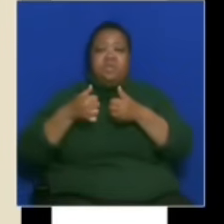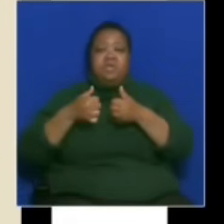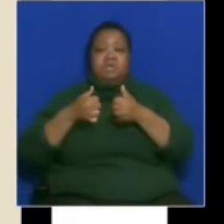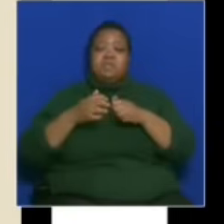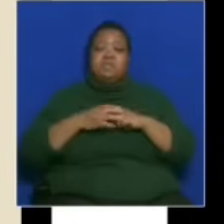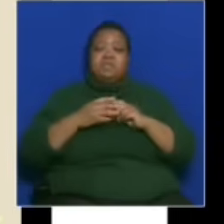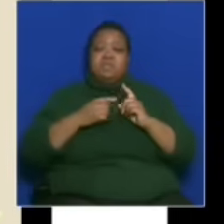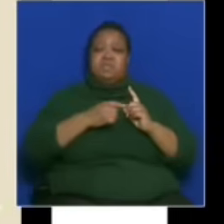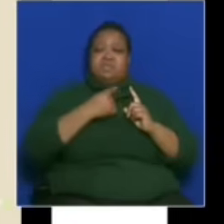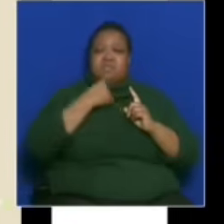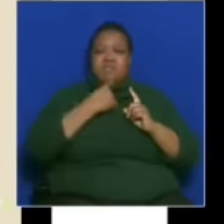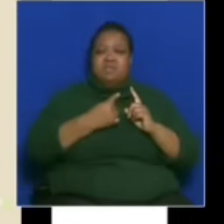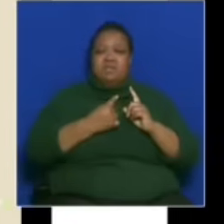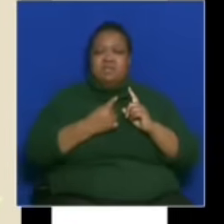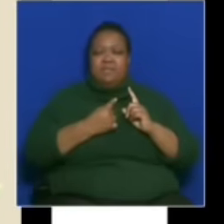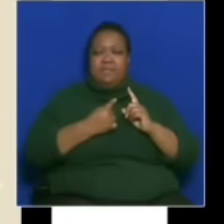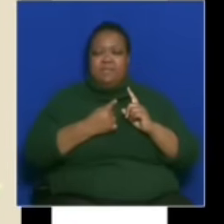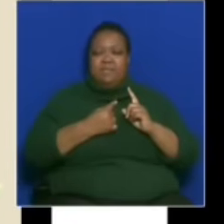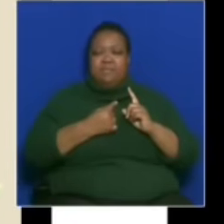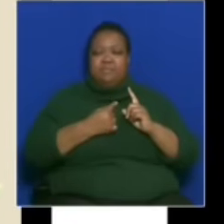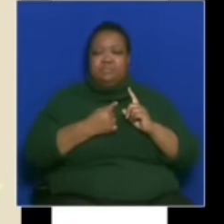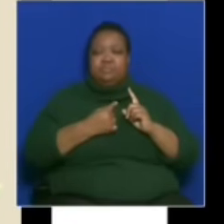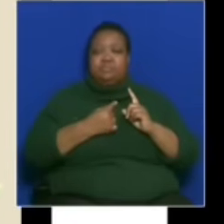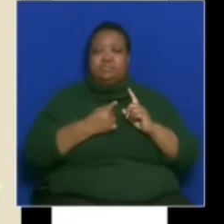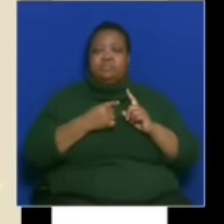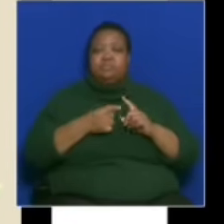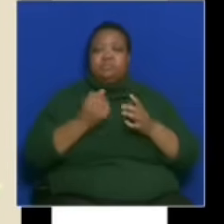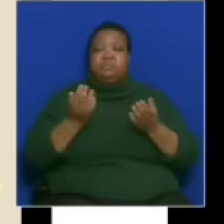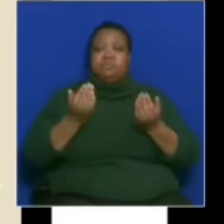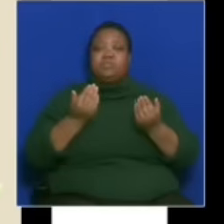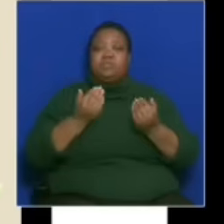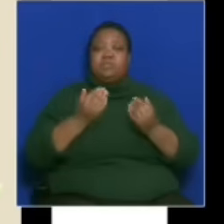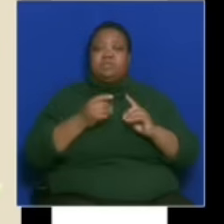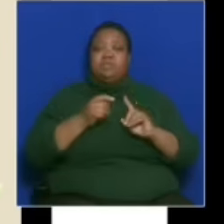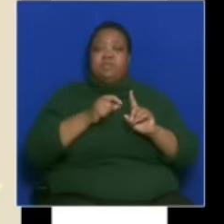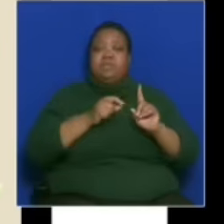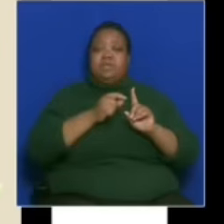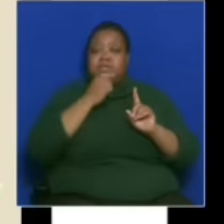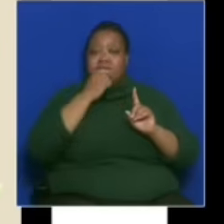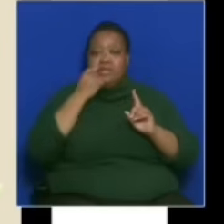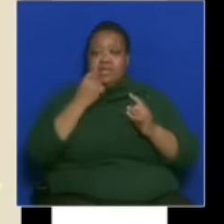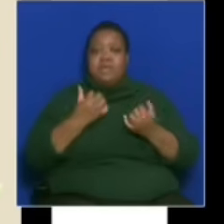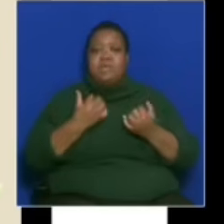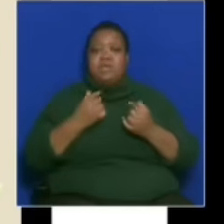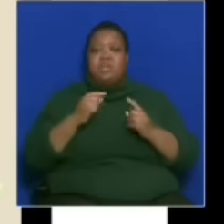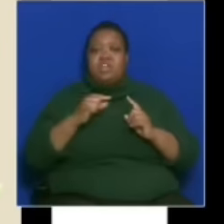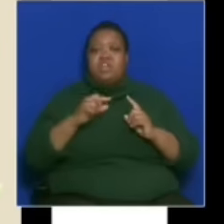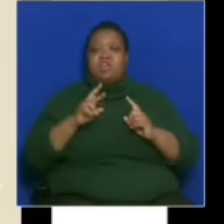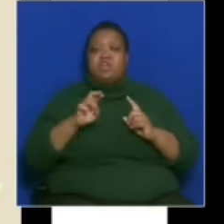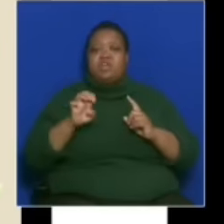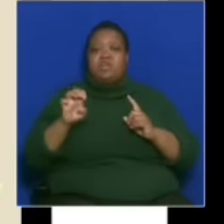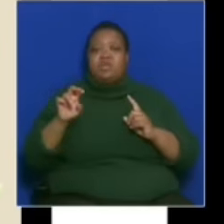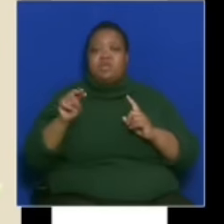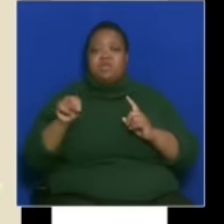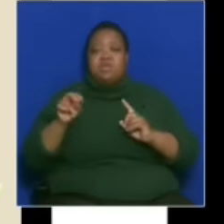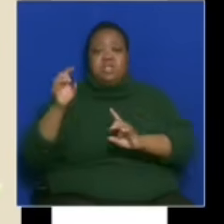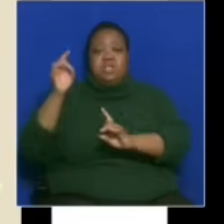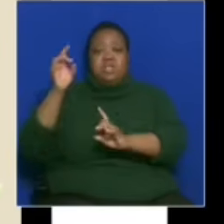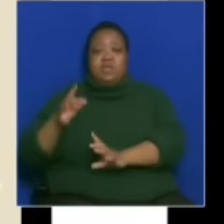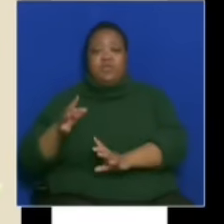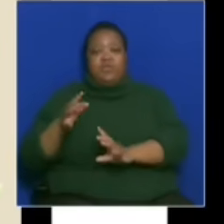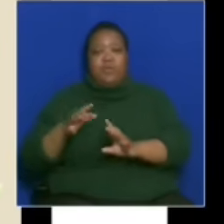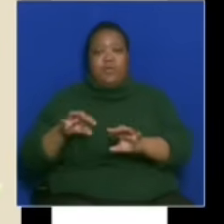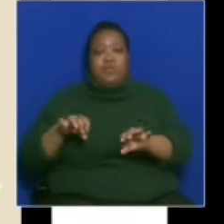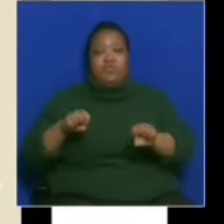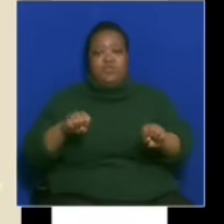And so General Khan expects that someone called Green would already have briefed Mr. Sayed on this raid on one of his